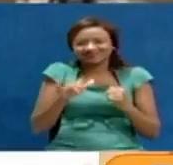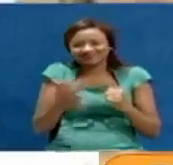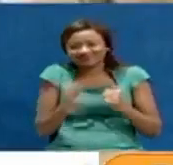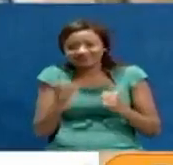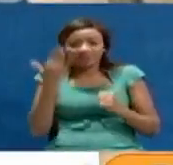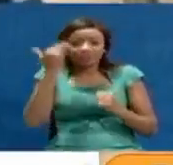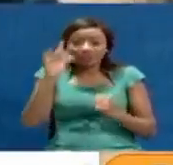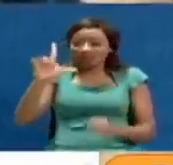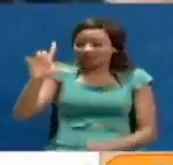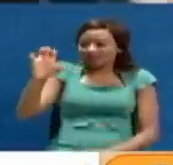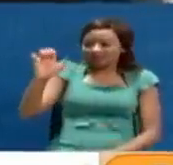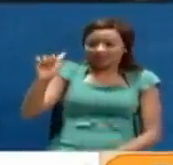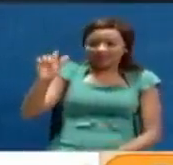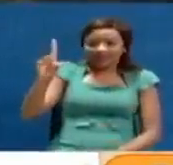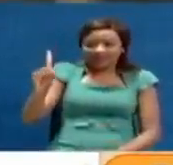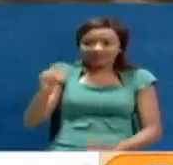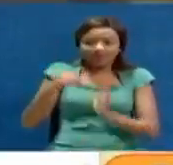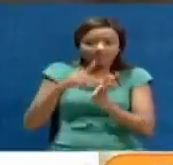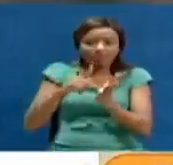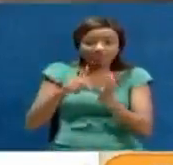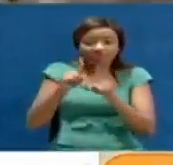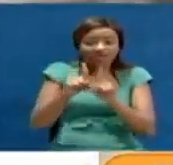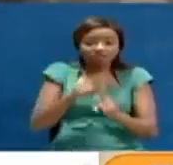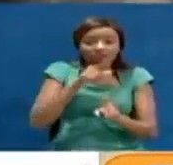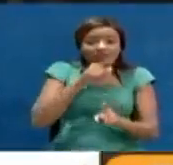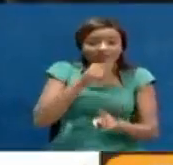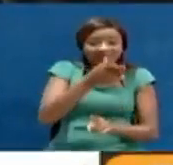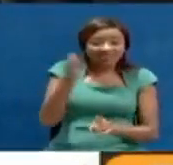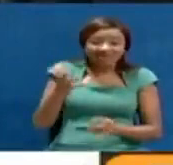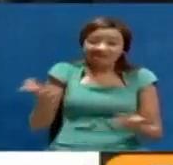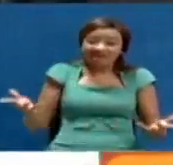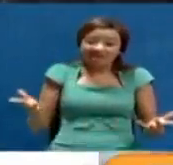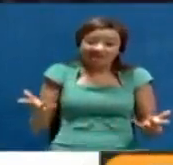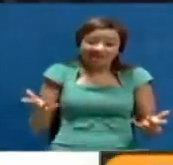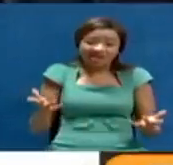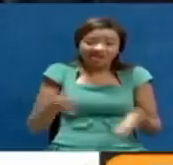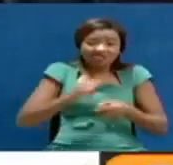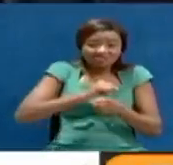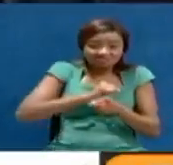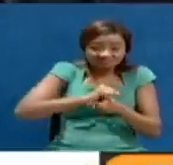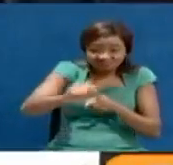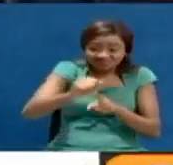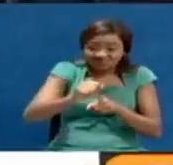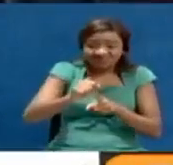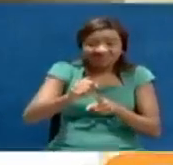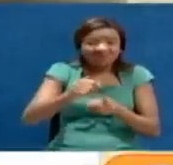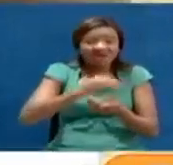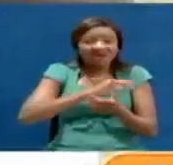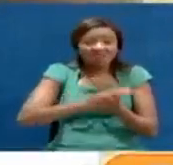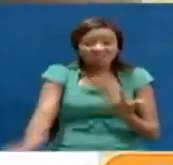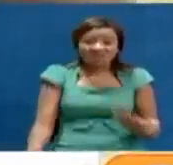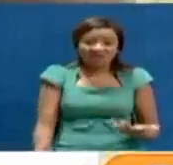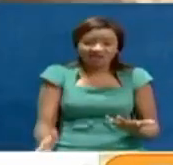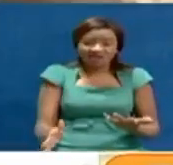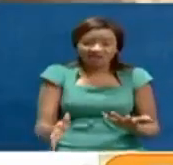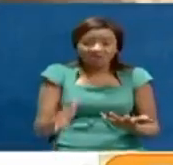brought by lead poisoning, with a number of men said to be impotent. But it also contributed to predictable patterns of marriage breakdown.